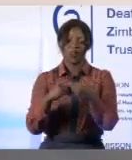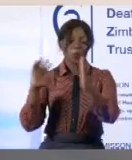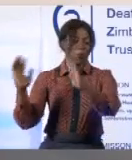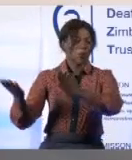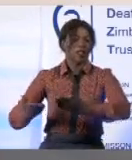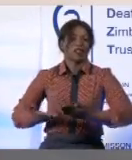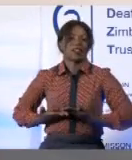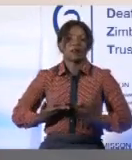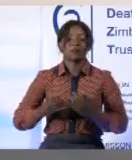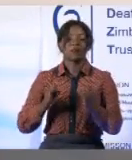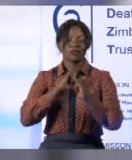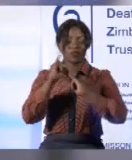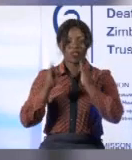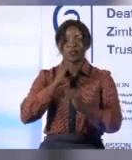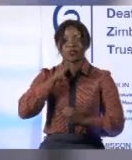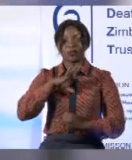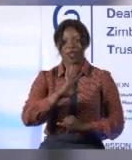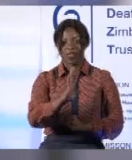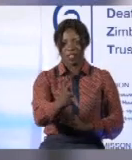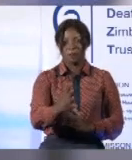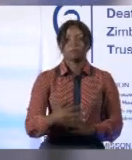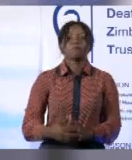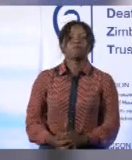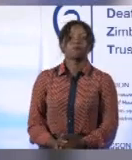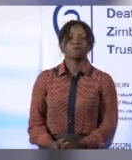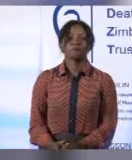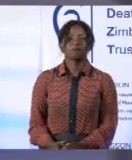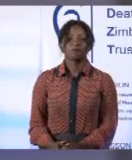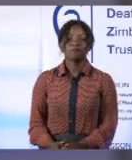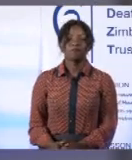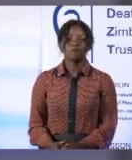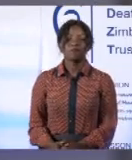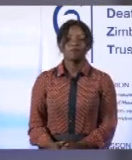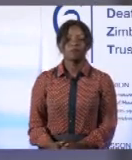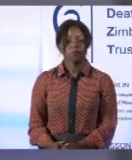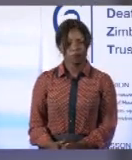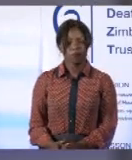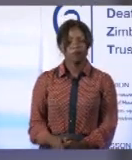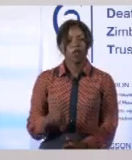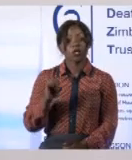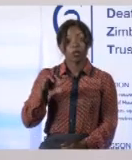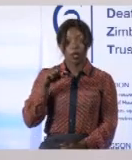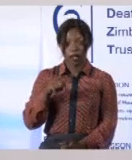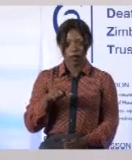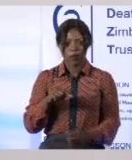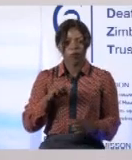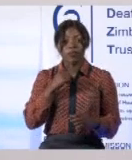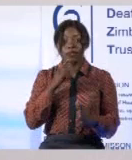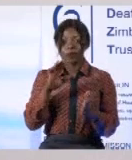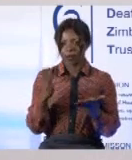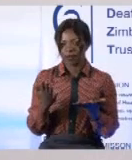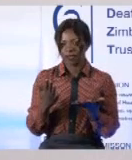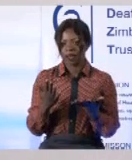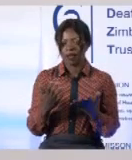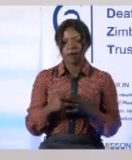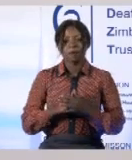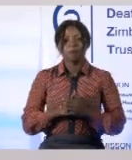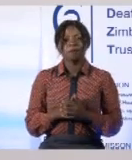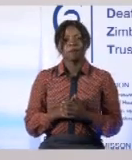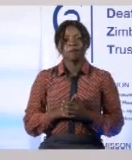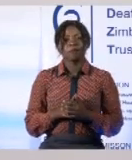Nyaya. Good afternoon. Thanks. Good afternoon to you too. Now, like we were saying, sex work